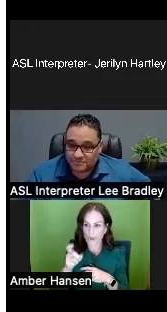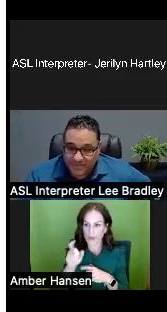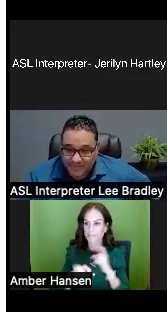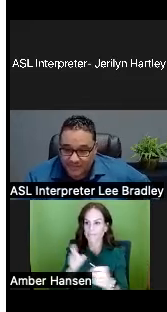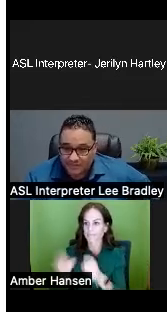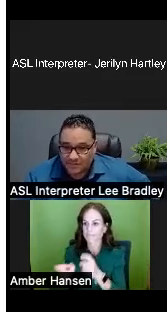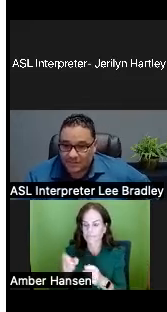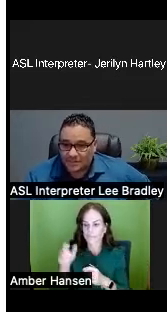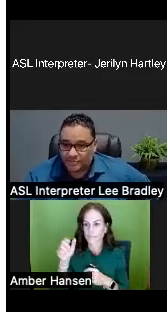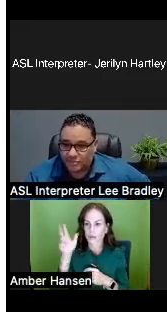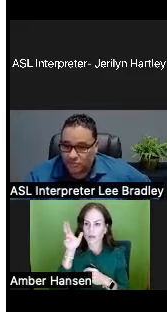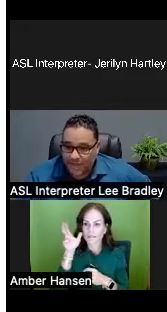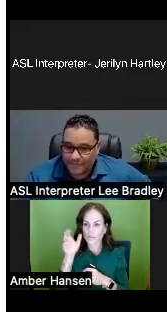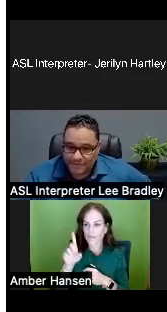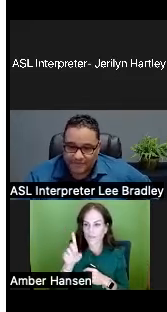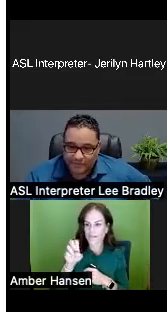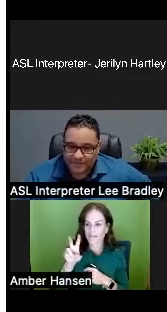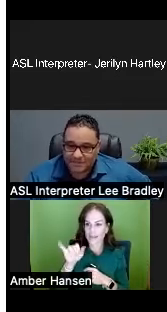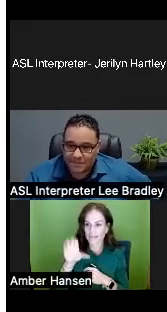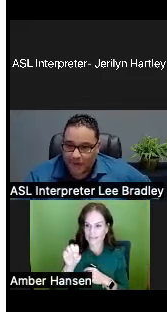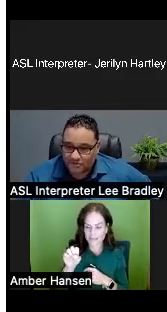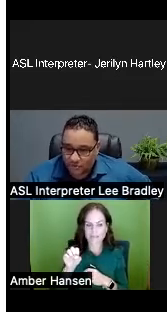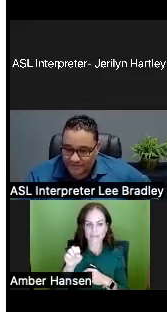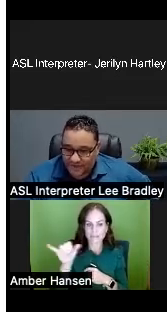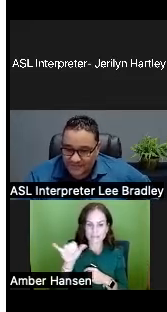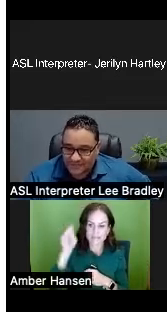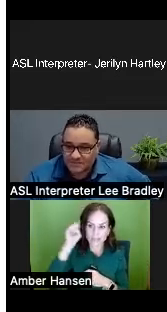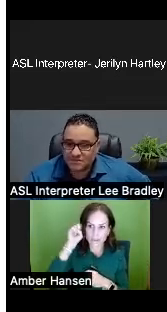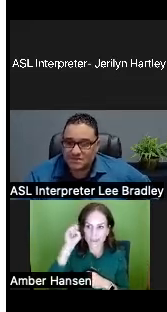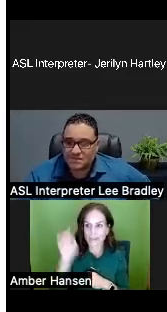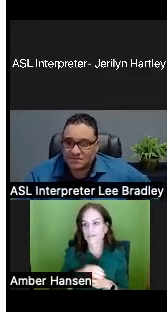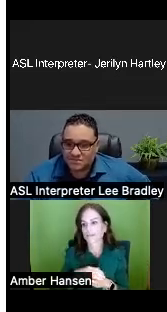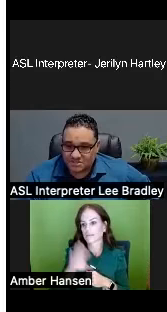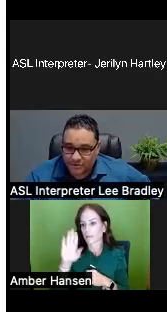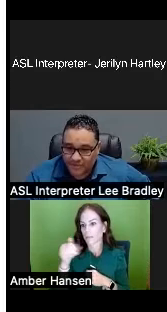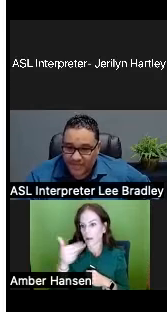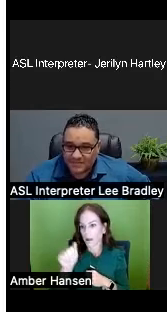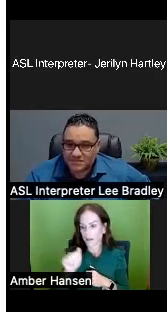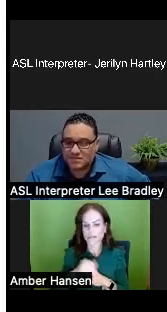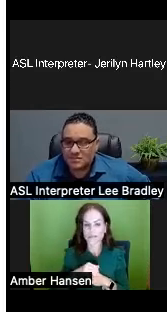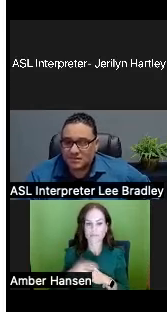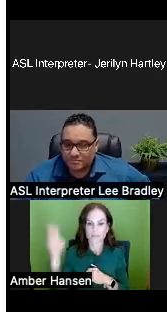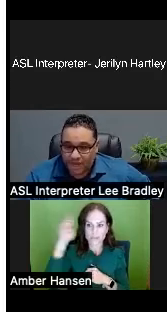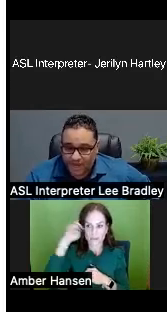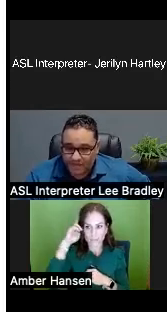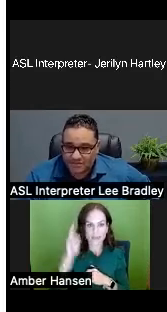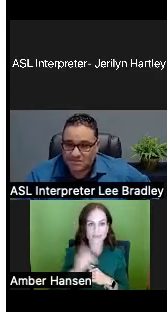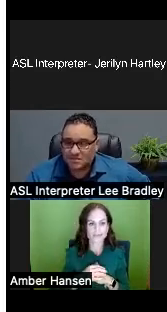to speak. They prescribe various auditory devices, such as hearing aids,